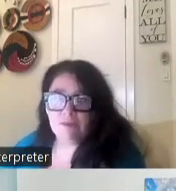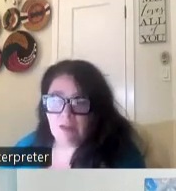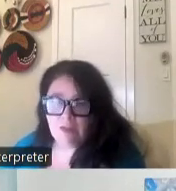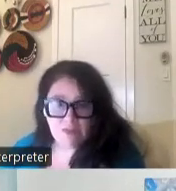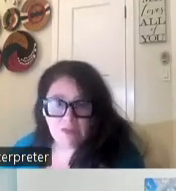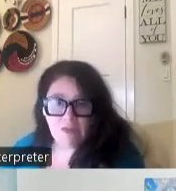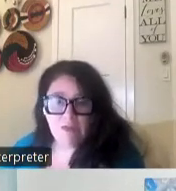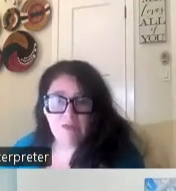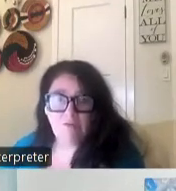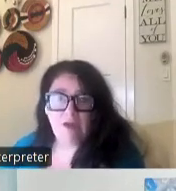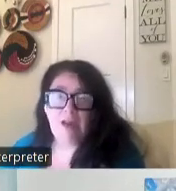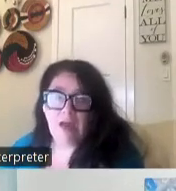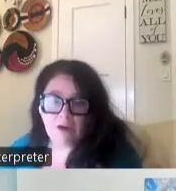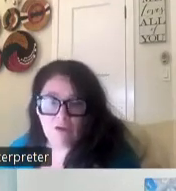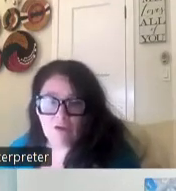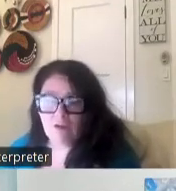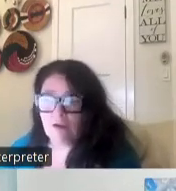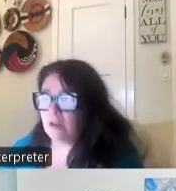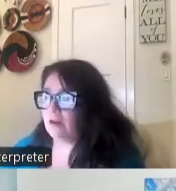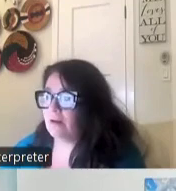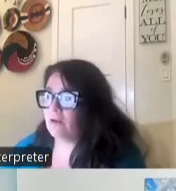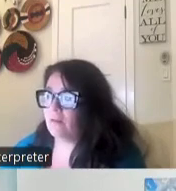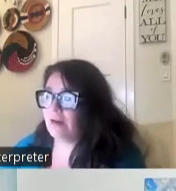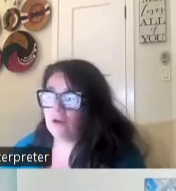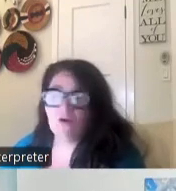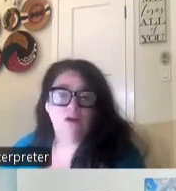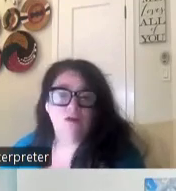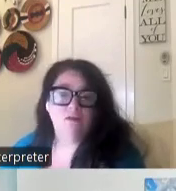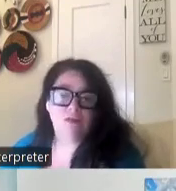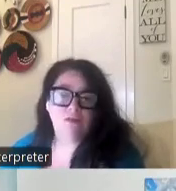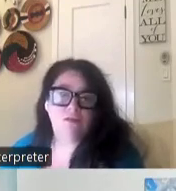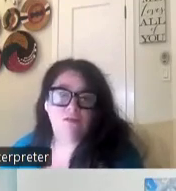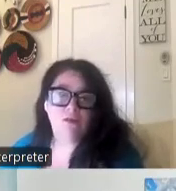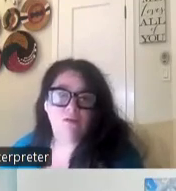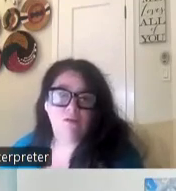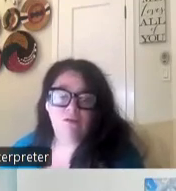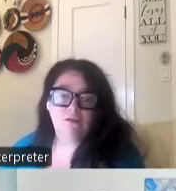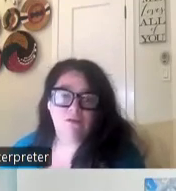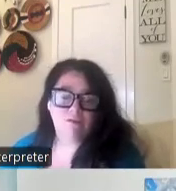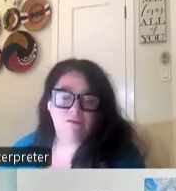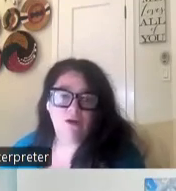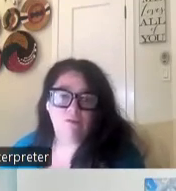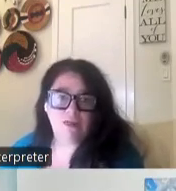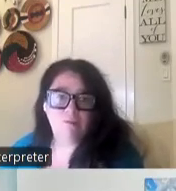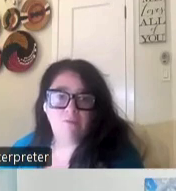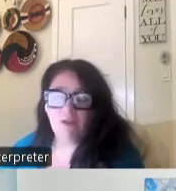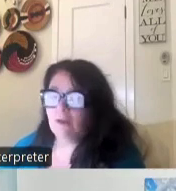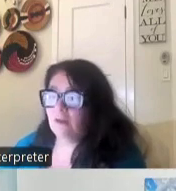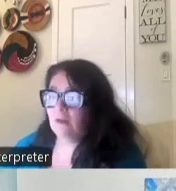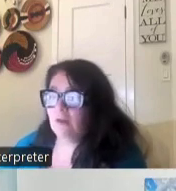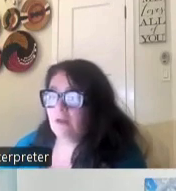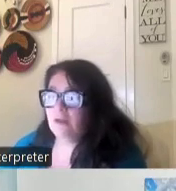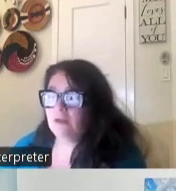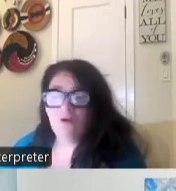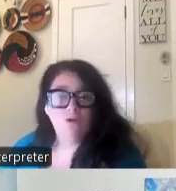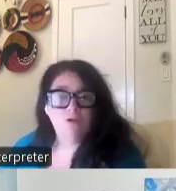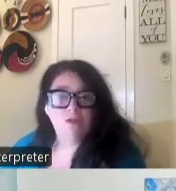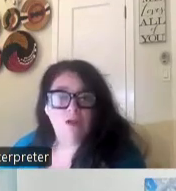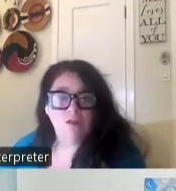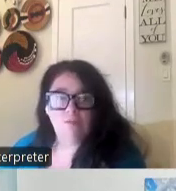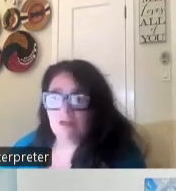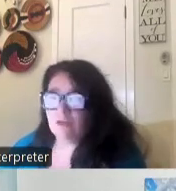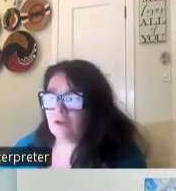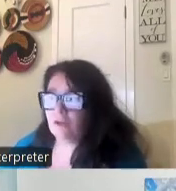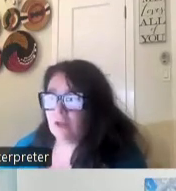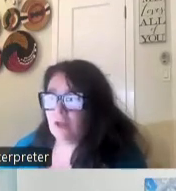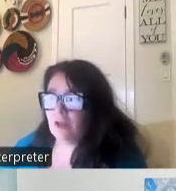particularly large increase in recent years where all three of California's hottest summers on record have occurred in the past